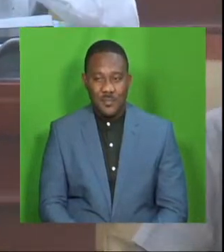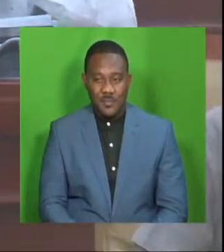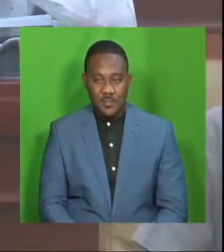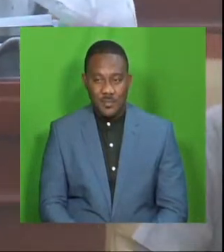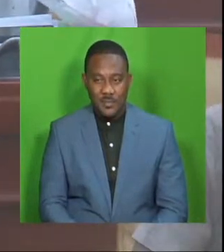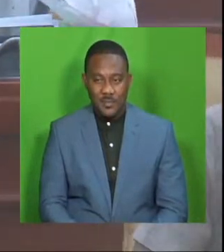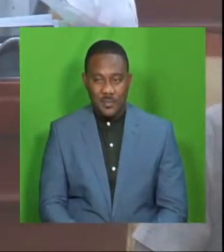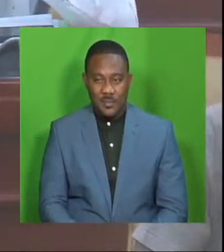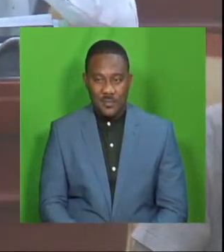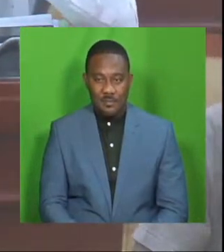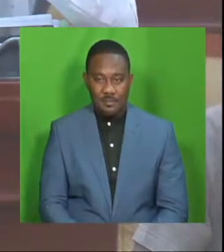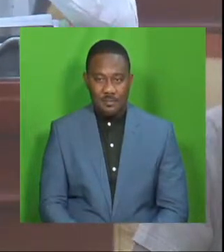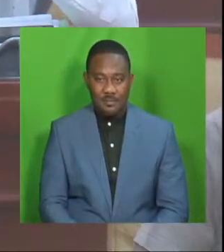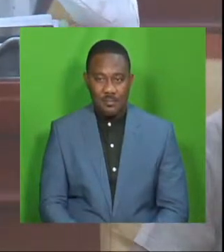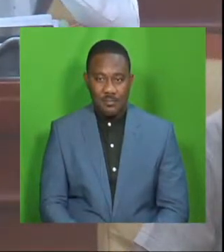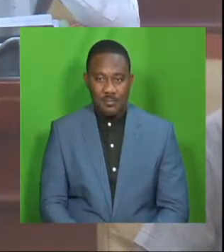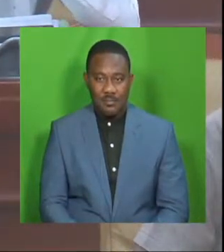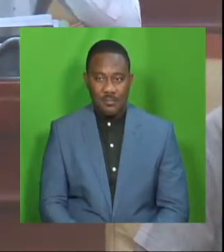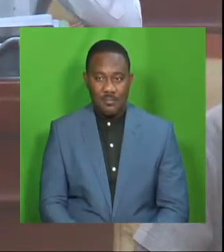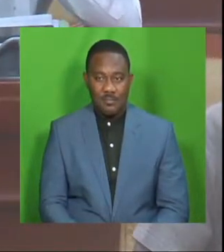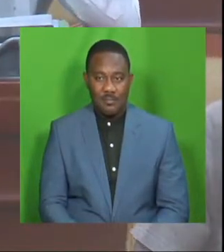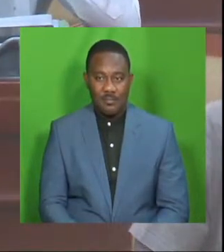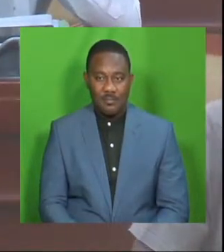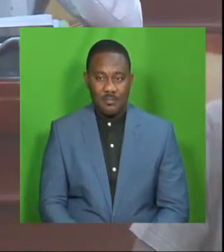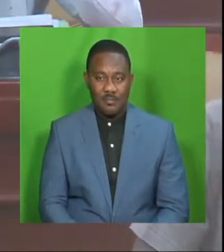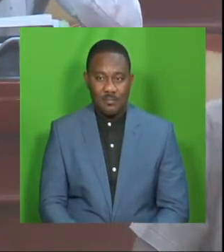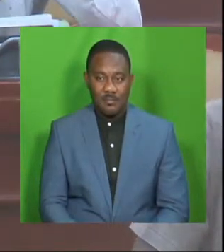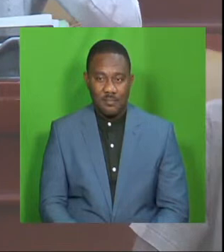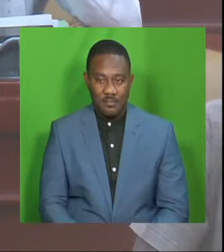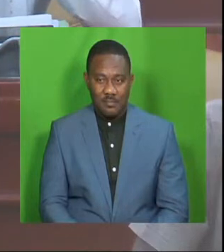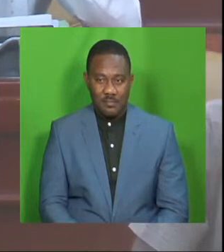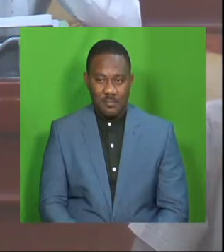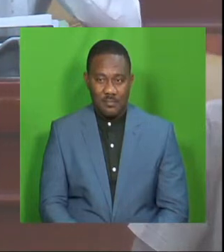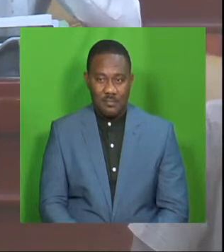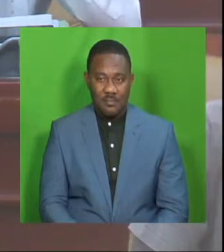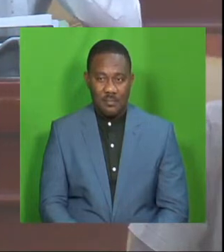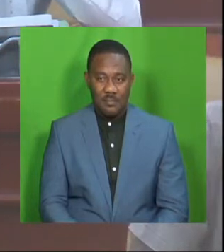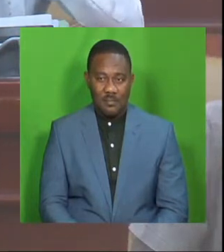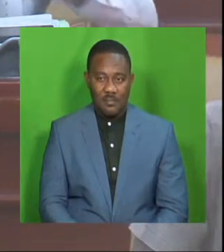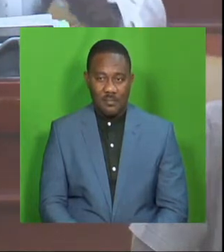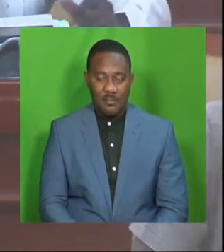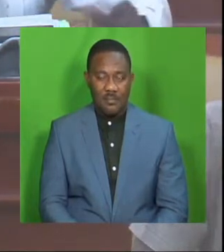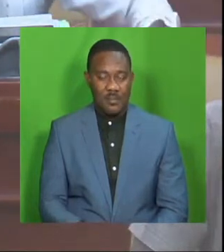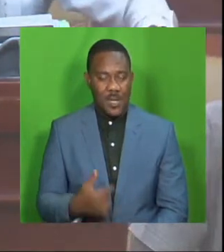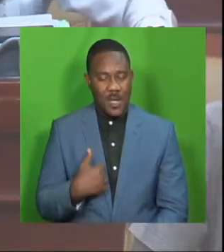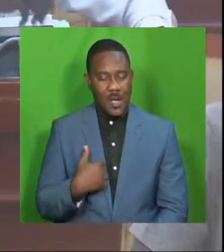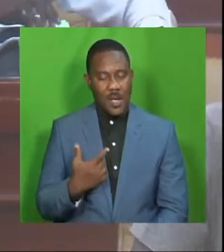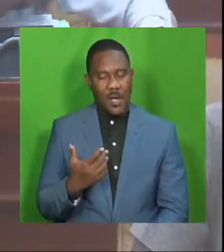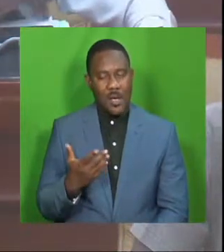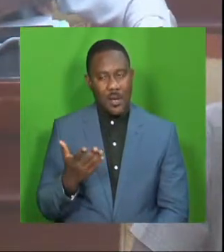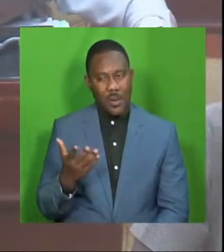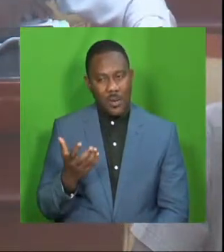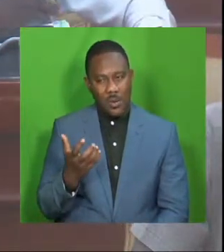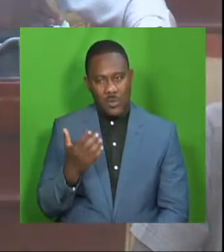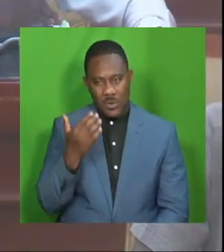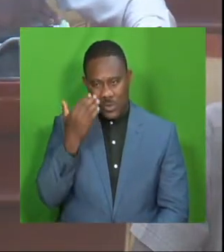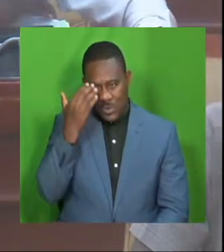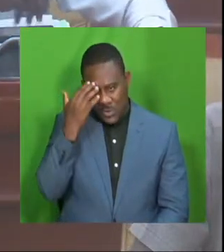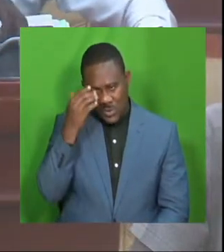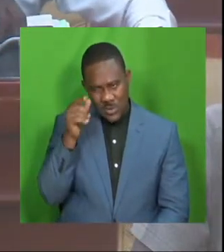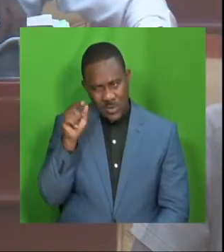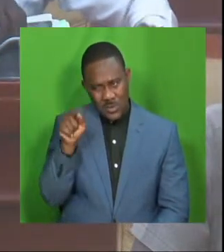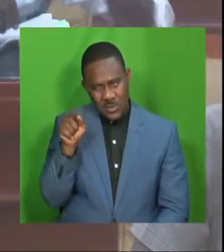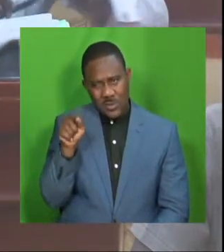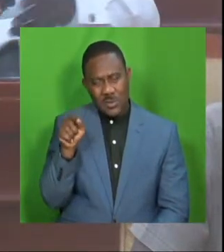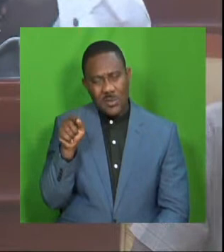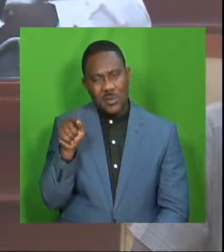Yeah, Mr. Speaker, I would like to know from my good friend, the minister,